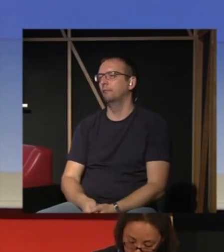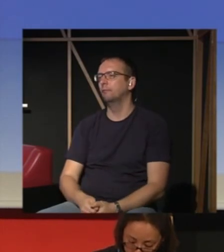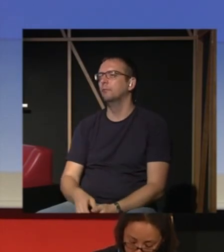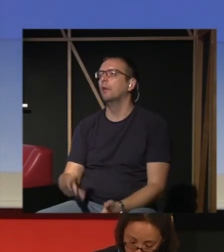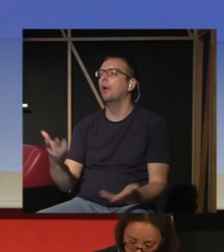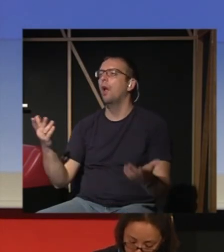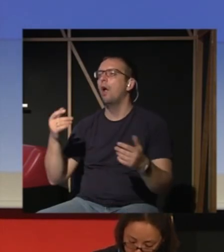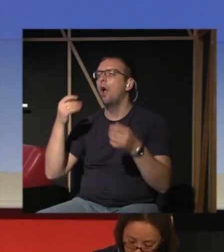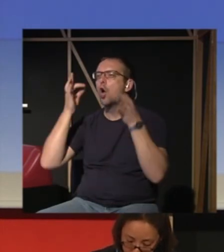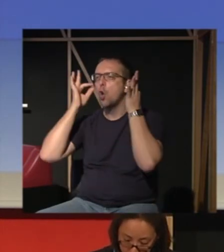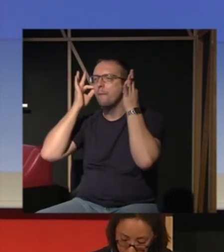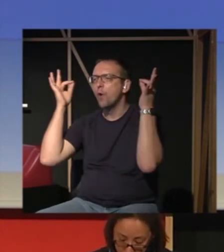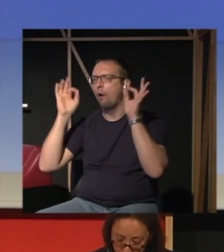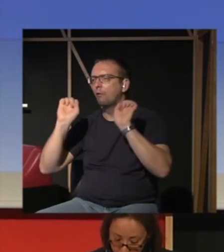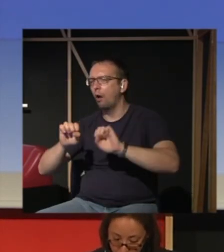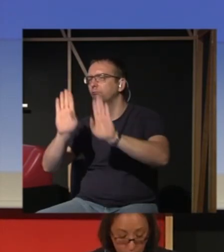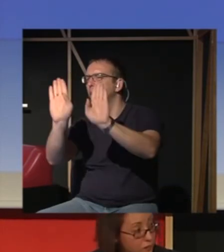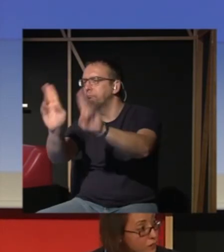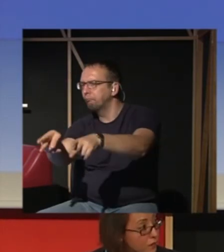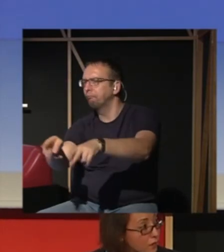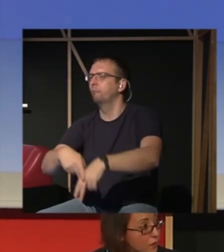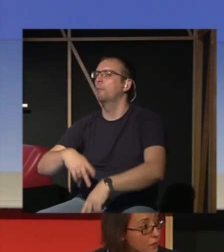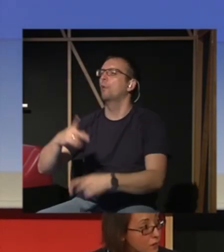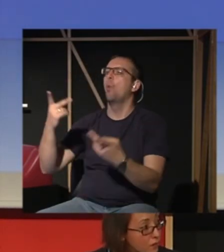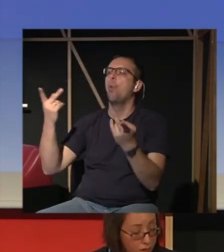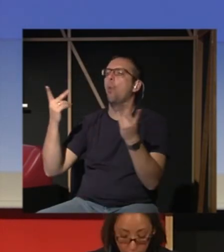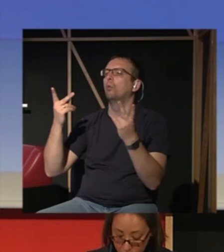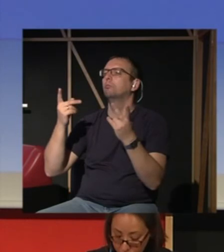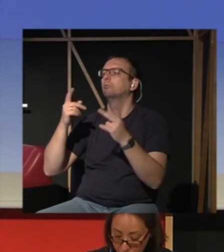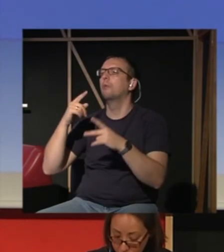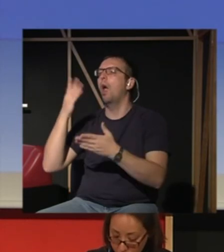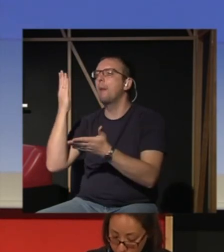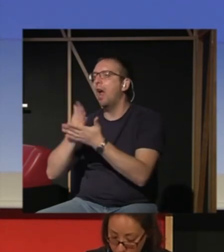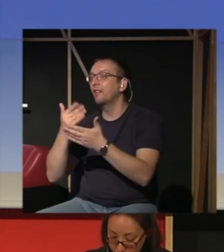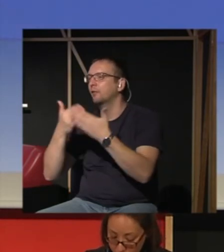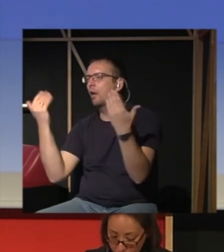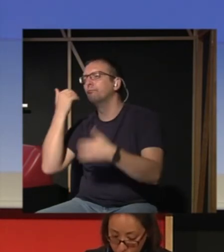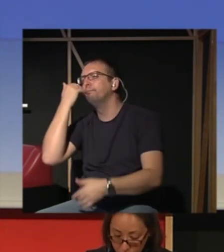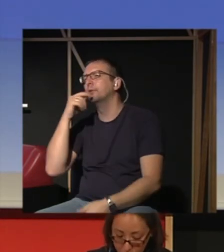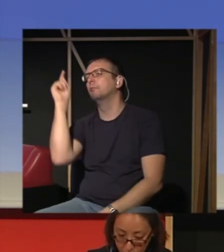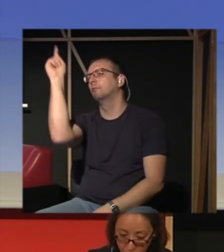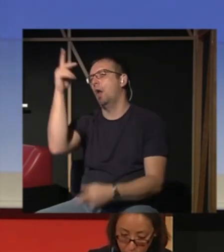recharged ahead of tomorrow. And we'll come back for 2:30. Thank you.